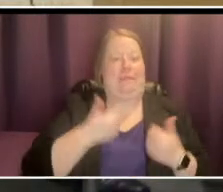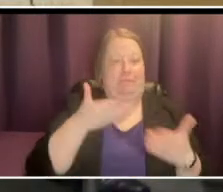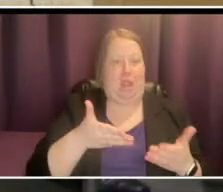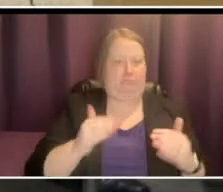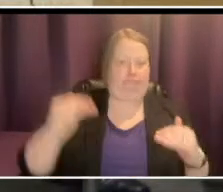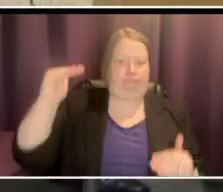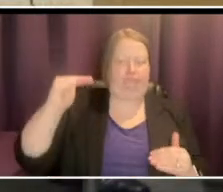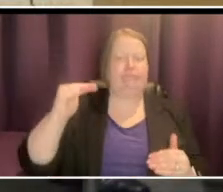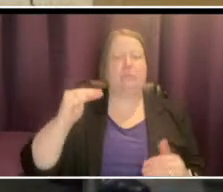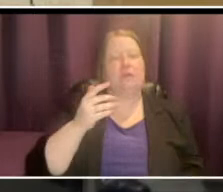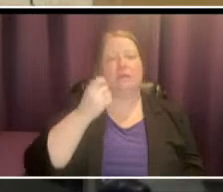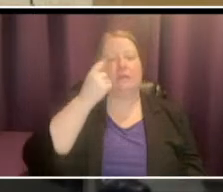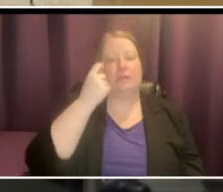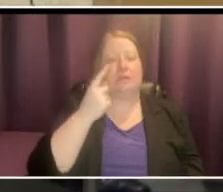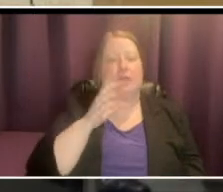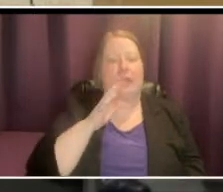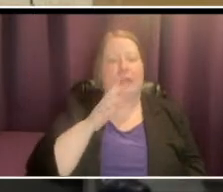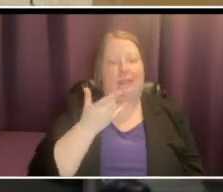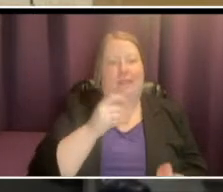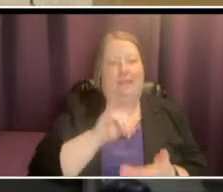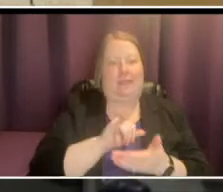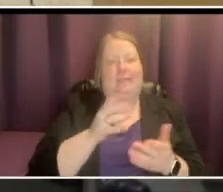There was never an indication of